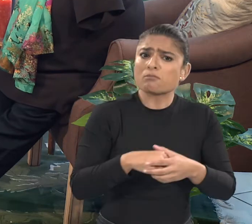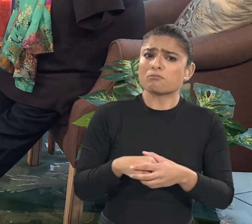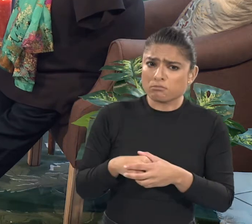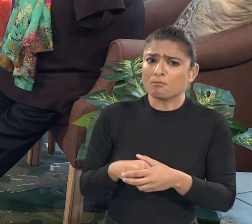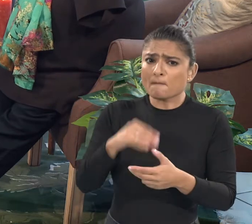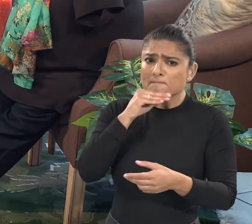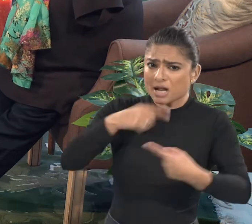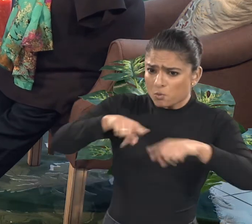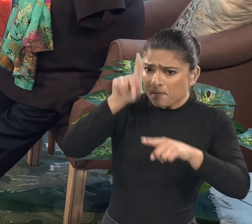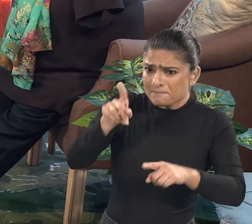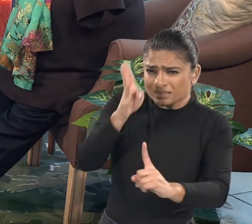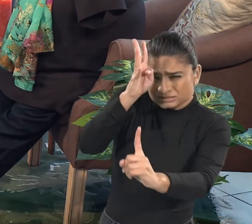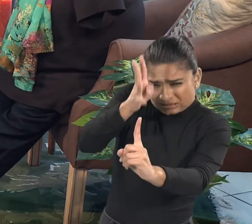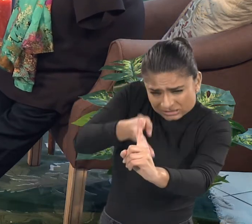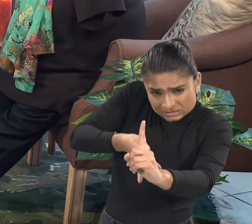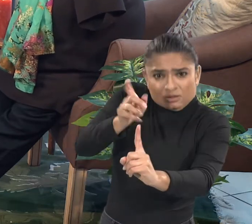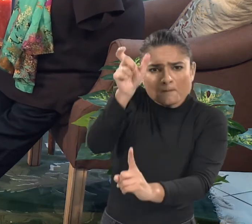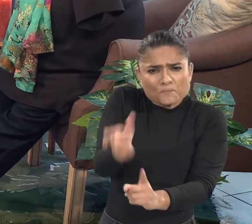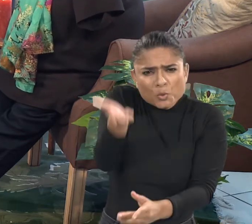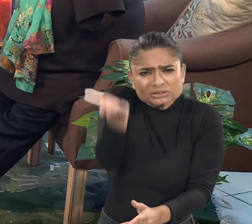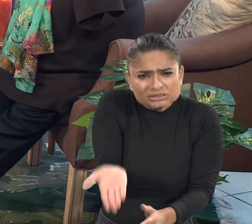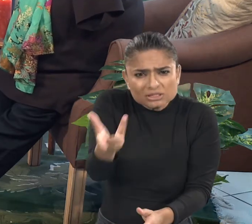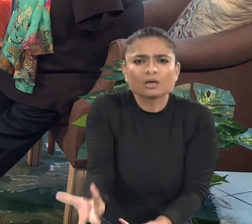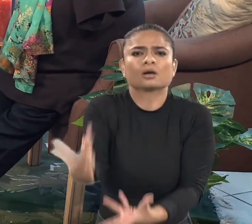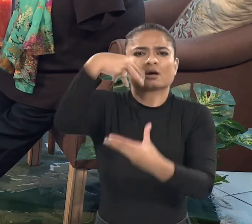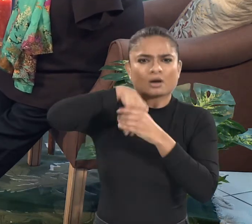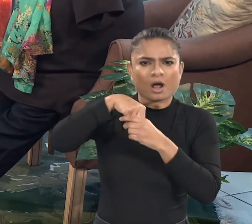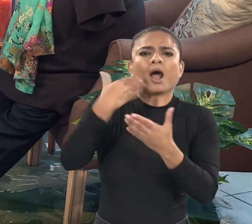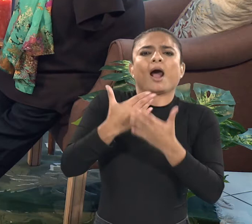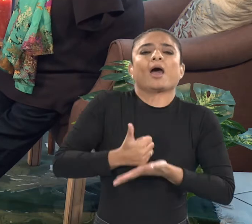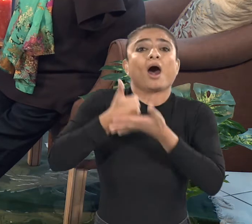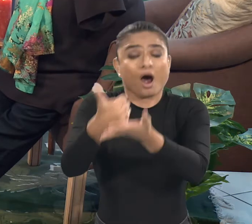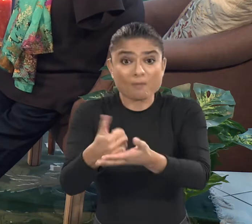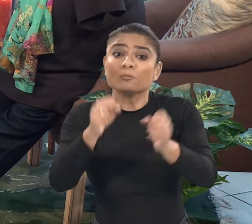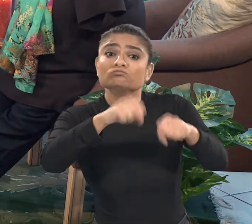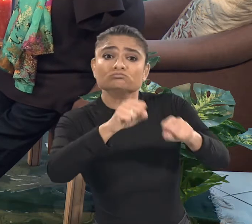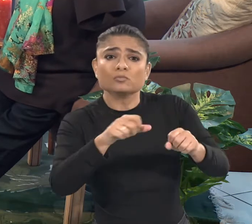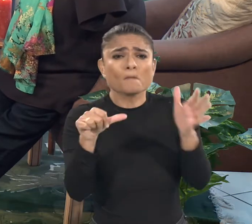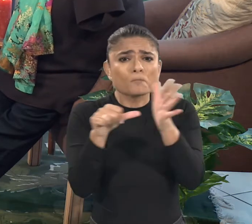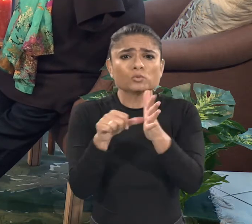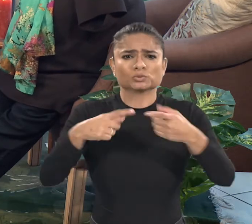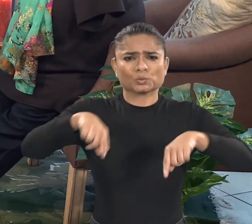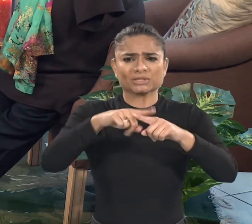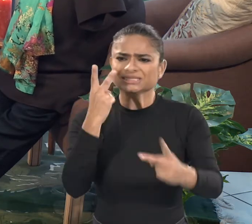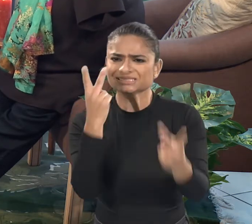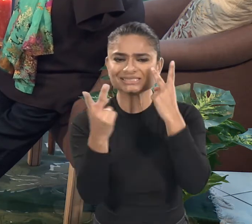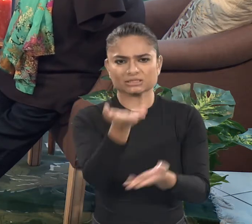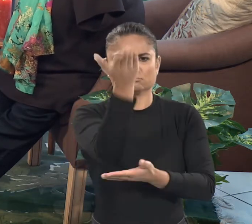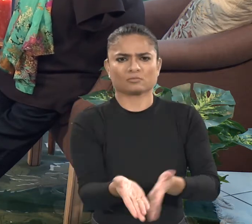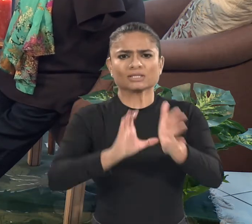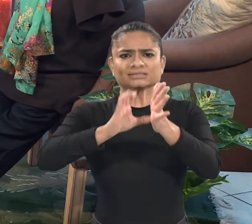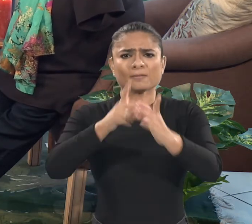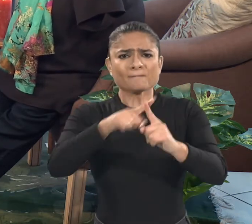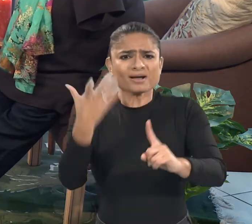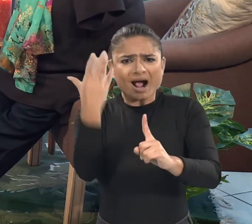the disability, as you say, but you're seeing the person as a whole. As a whole, and treating the person as such. We don't treat people differently because